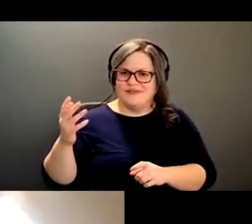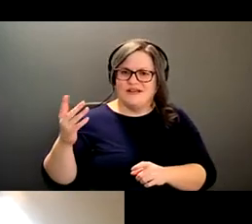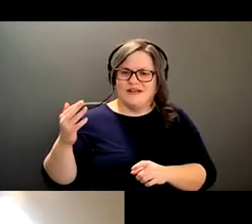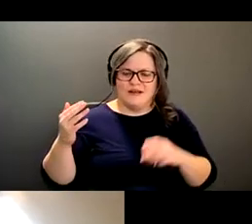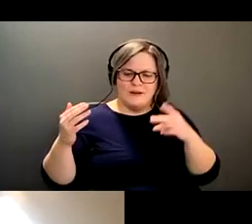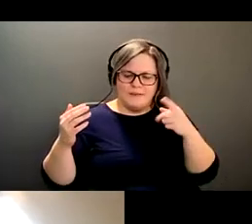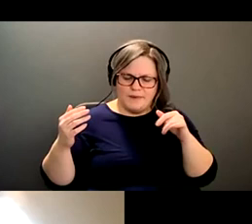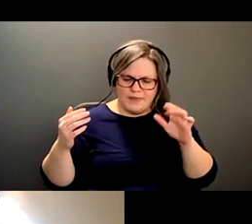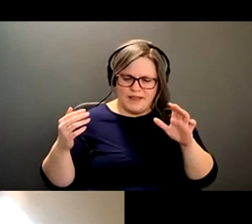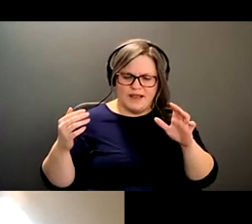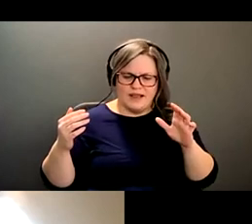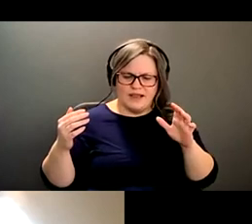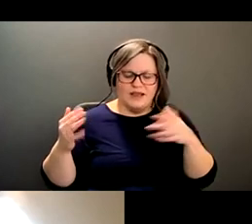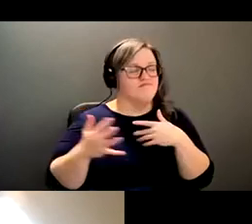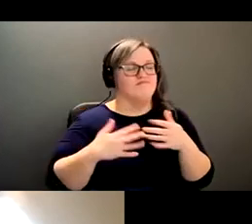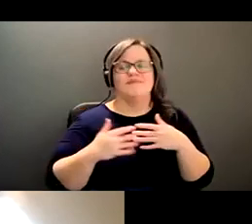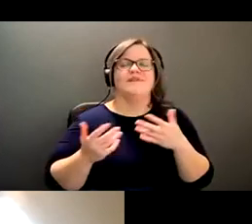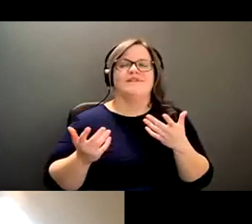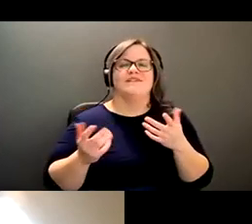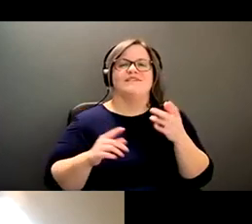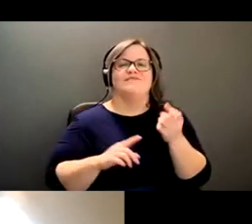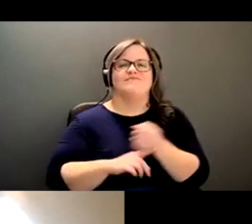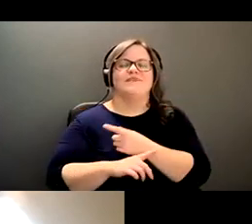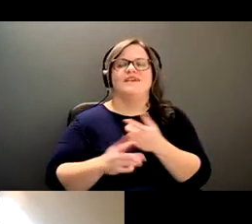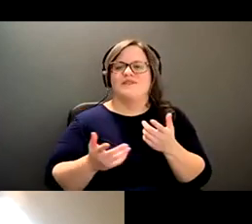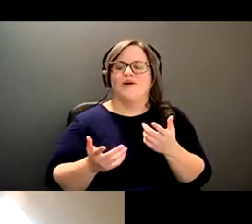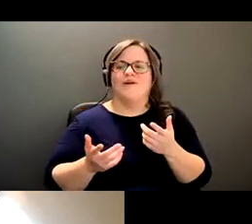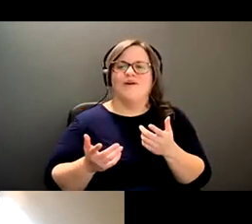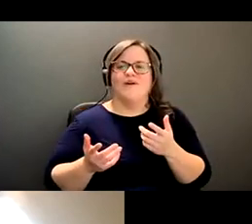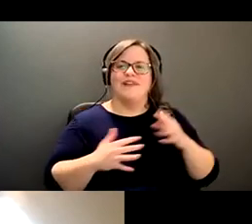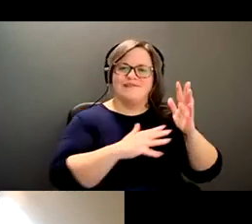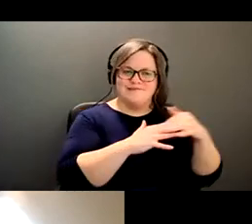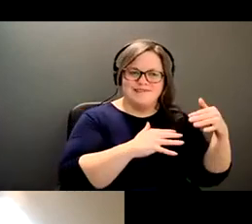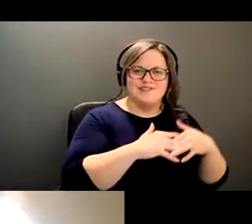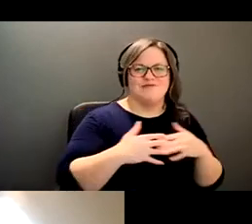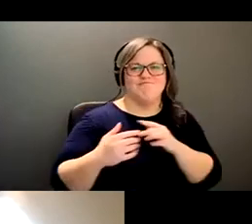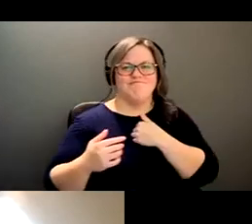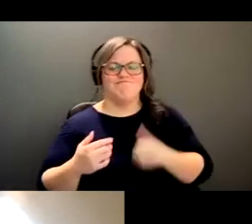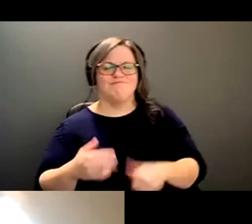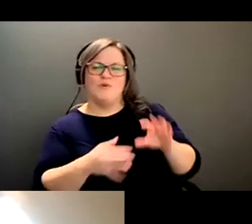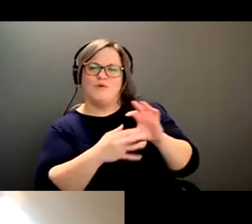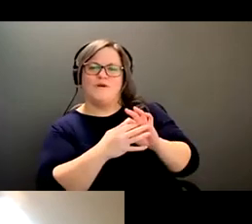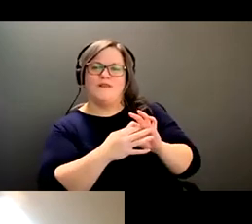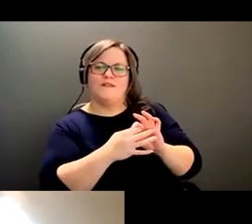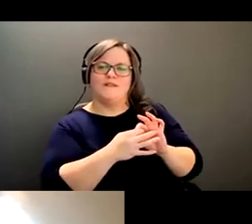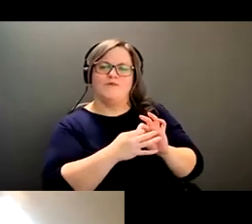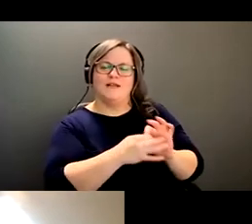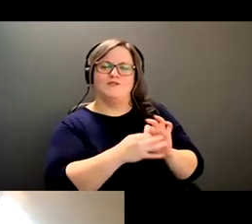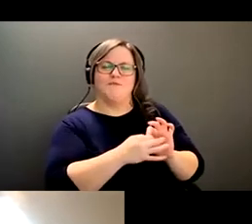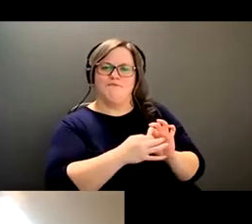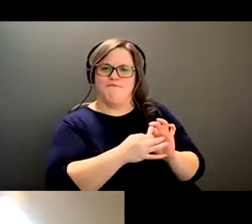Public. Anyways, so yeah, kind of like that relationship connecting, not building, but just like connecting,